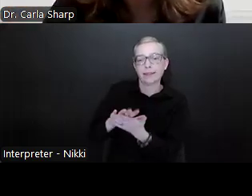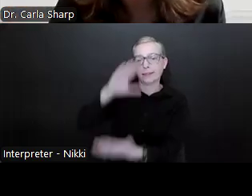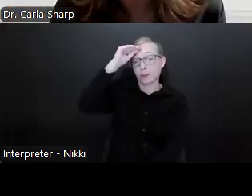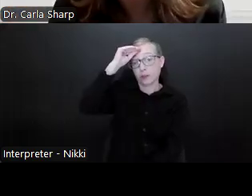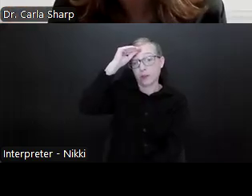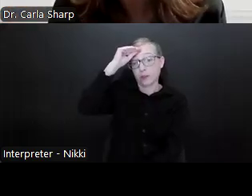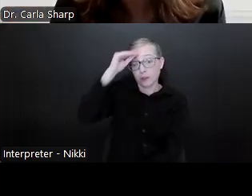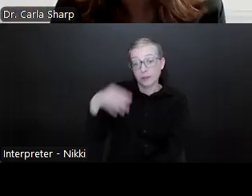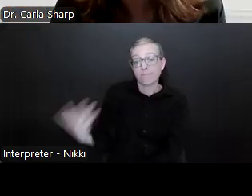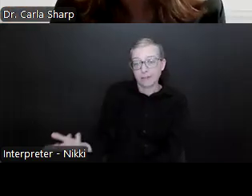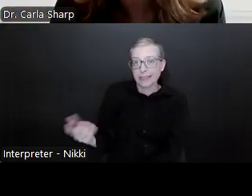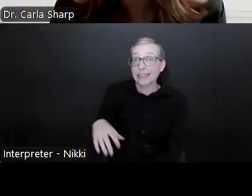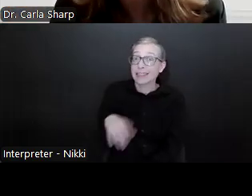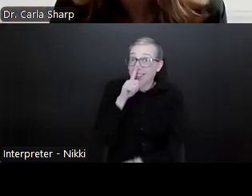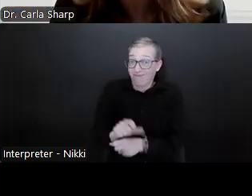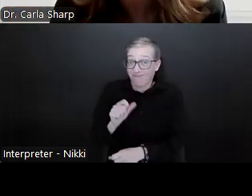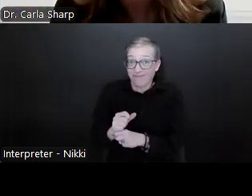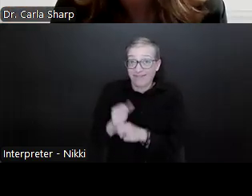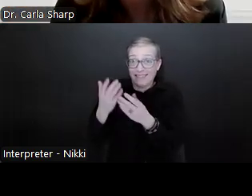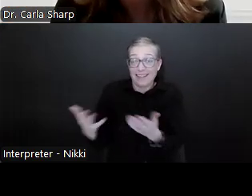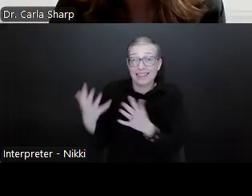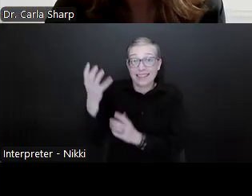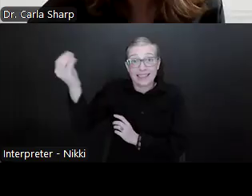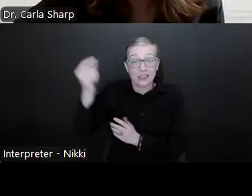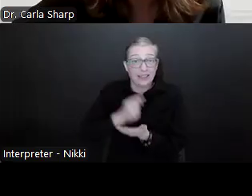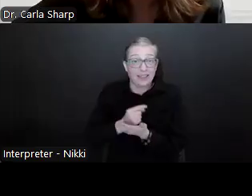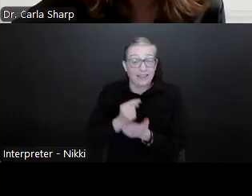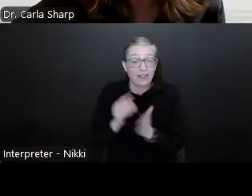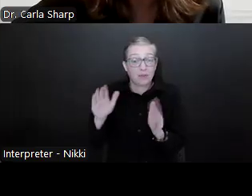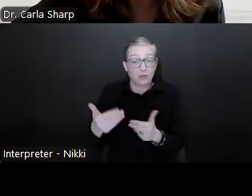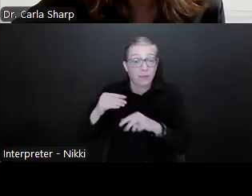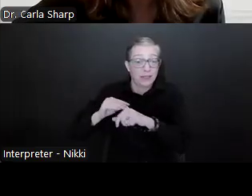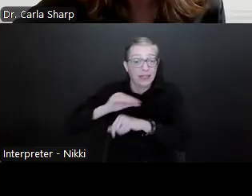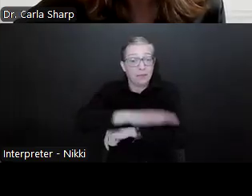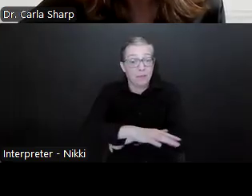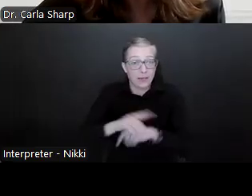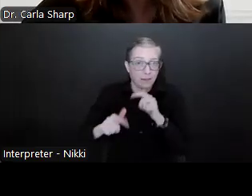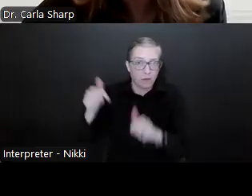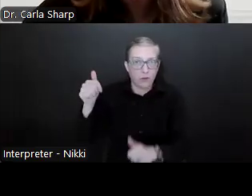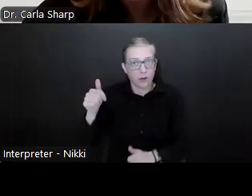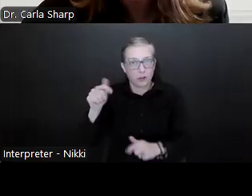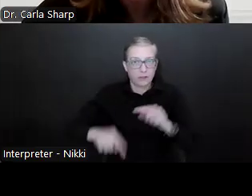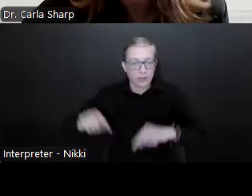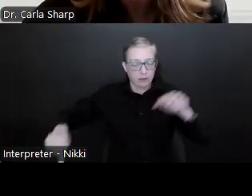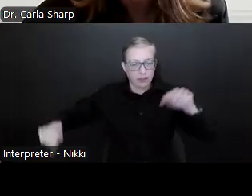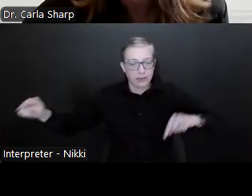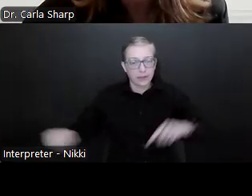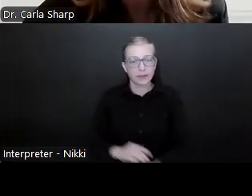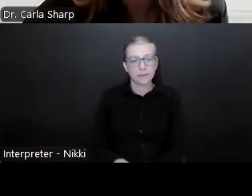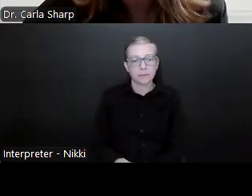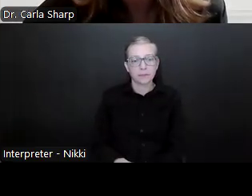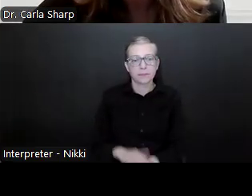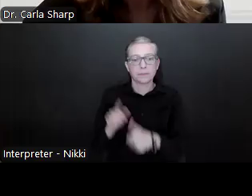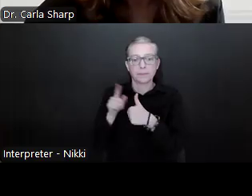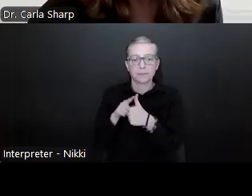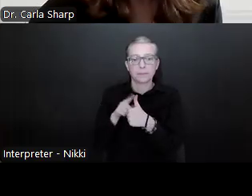of the therapy room that explain the largest proportion of variance in psychotherapy outcome. 86% of the variance in